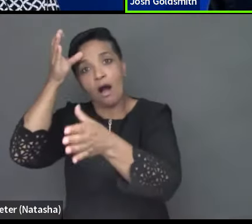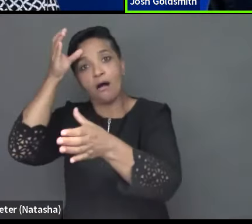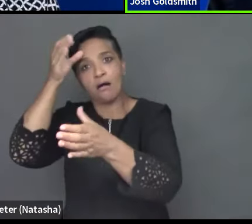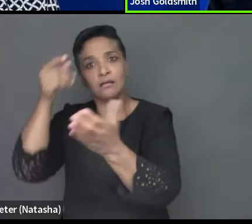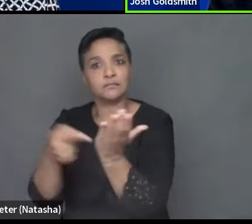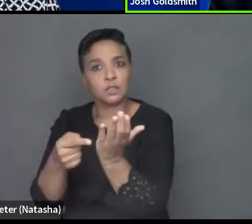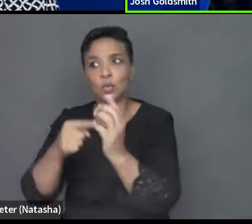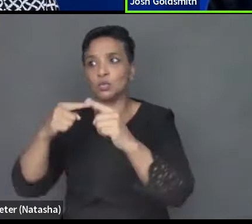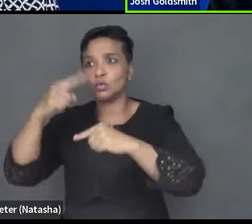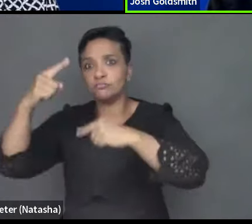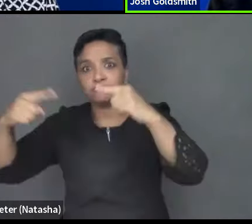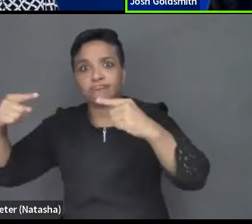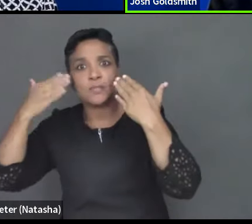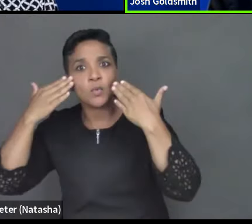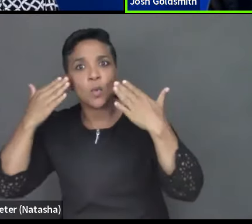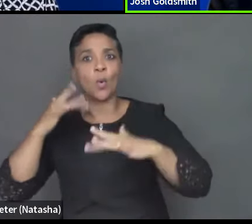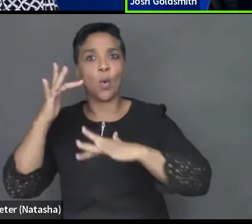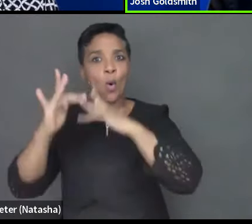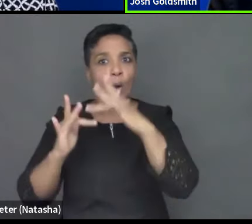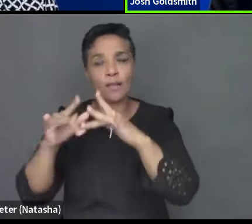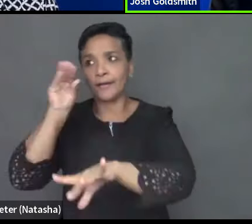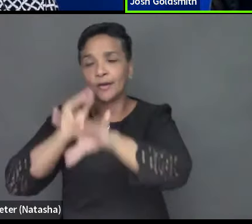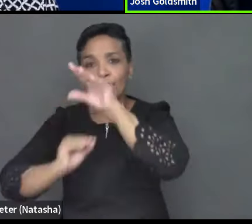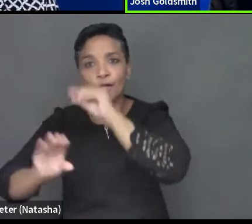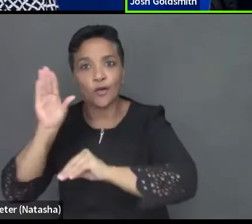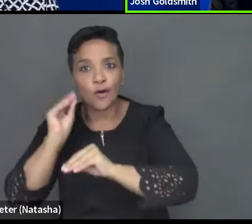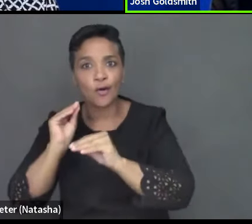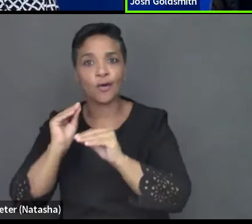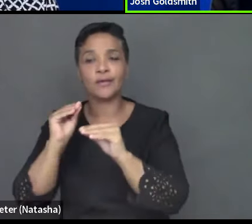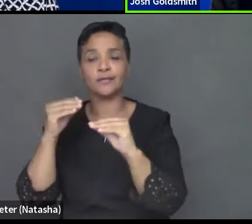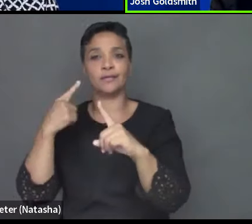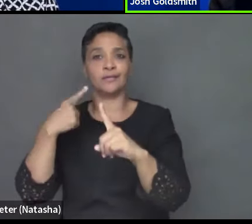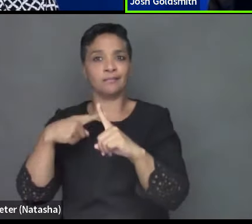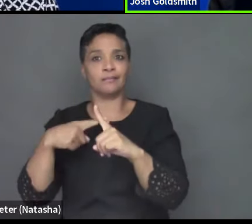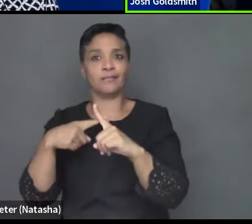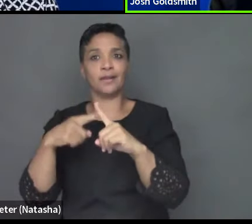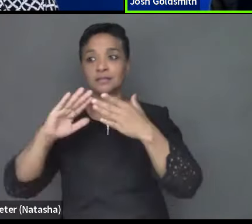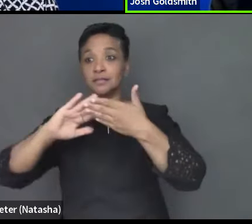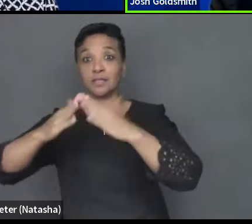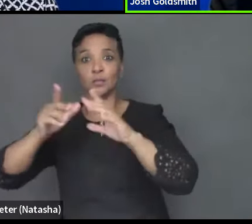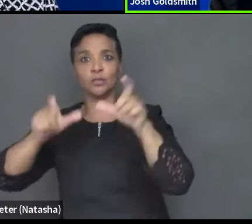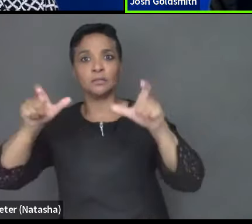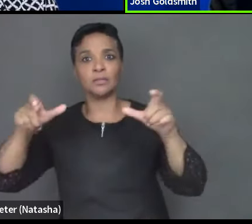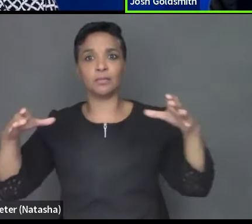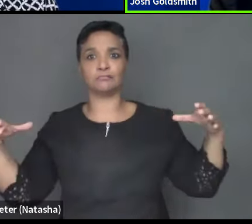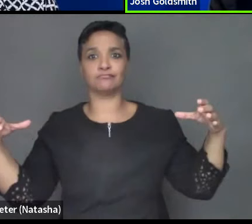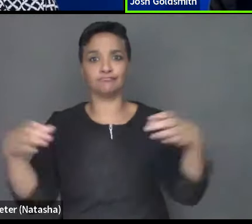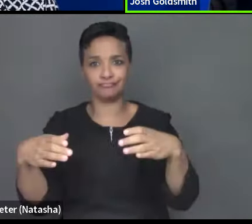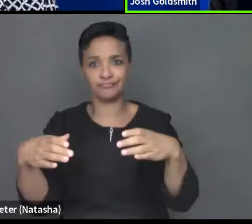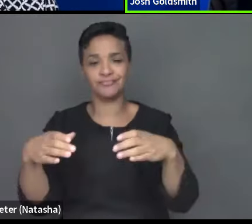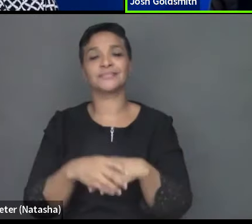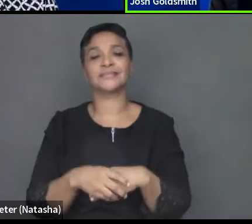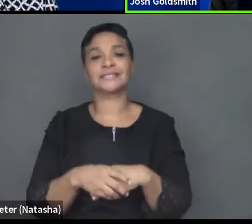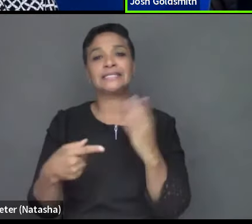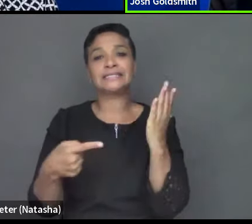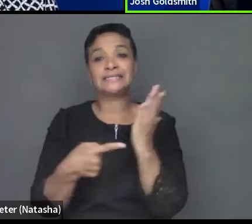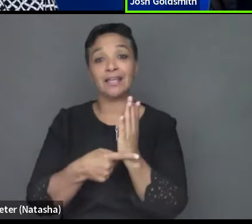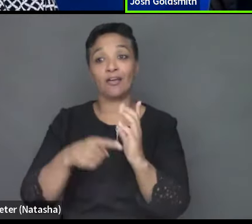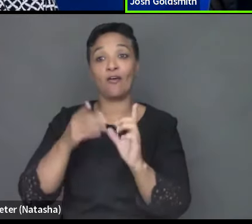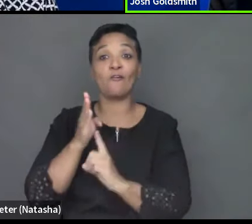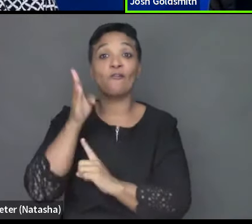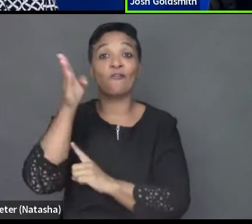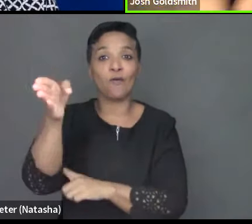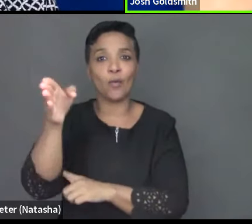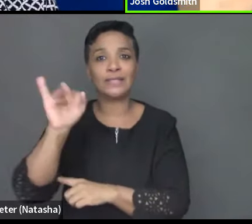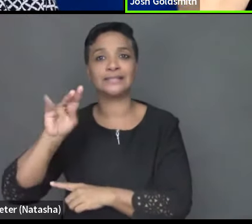online courses, and we have an incredible online community called Tech Forward Insiders. And I'd like to give a